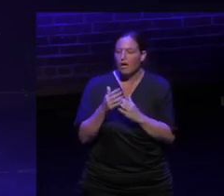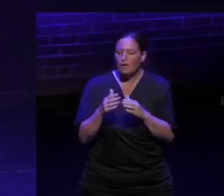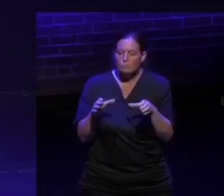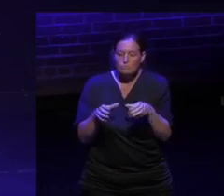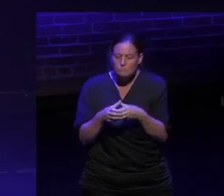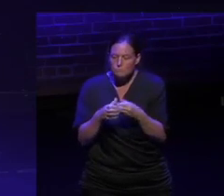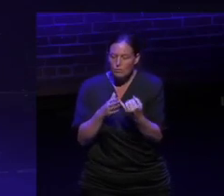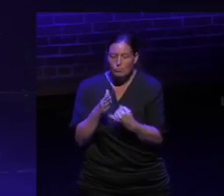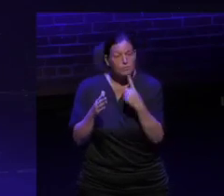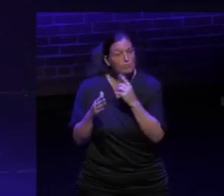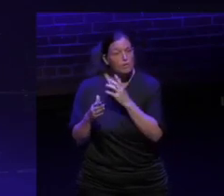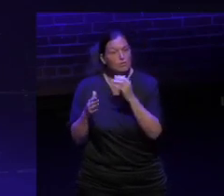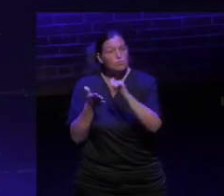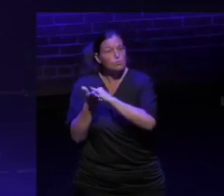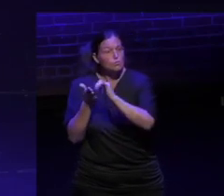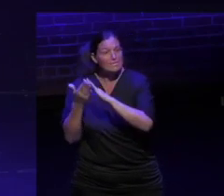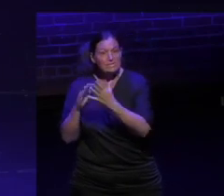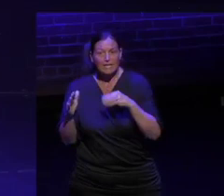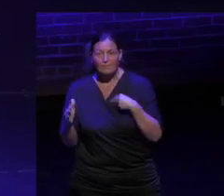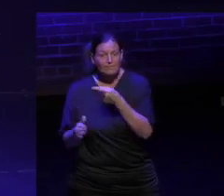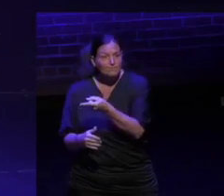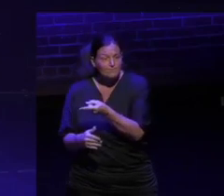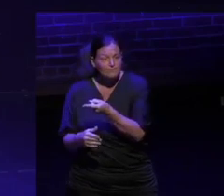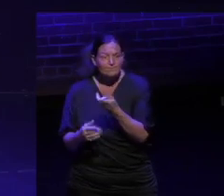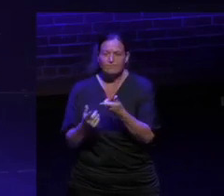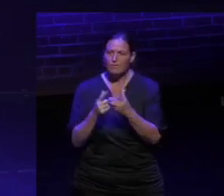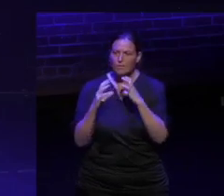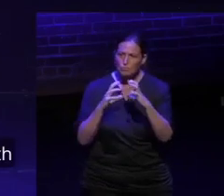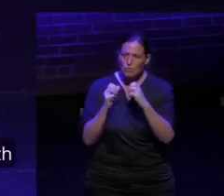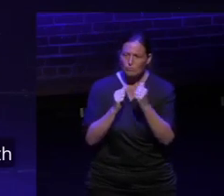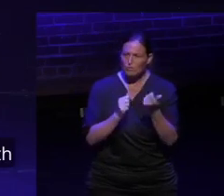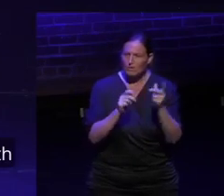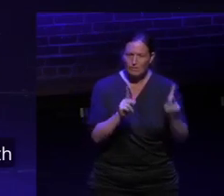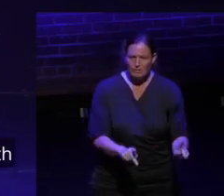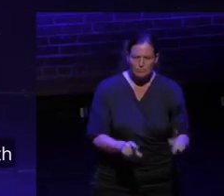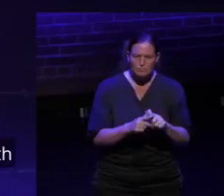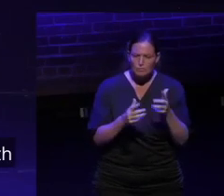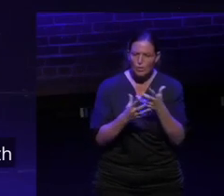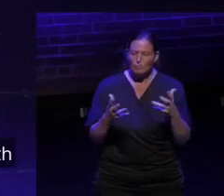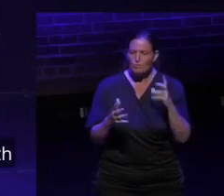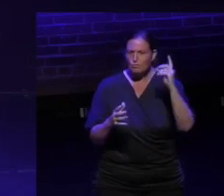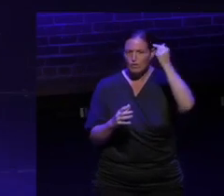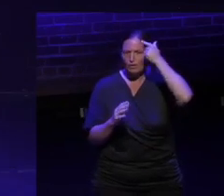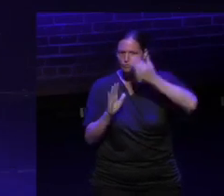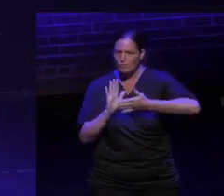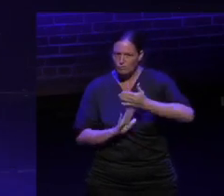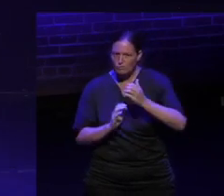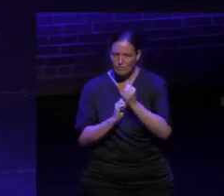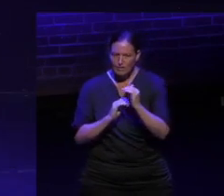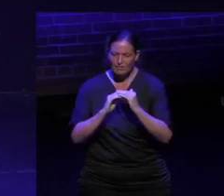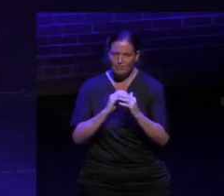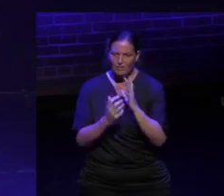like New York City does, right? And how we think about communicating with residents. So much of what government struggles with is that level